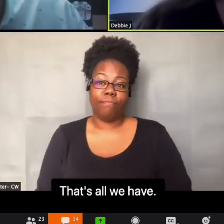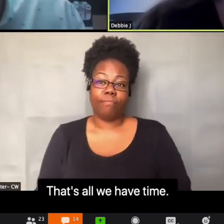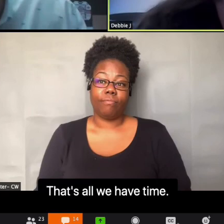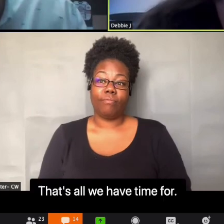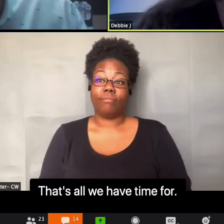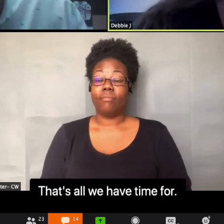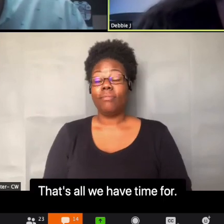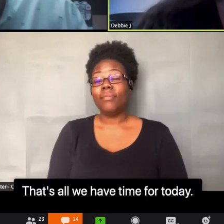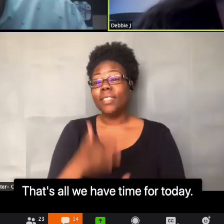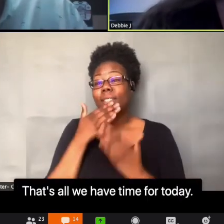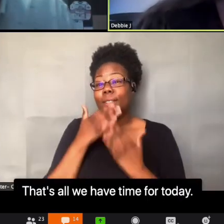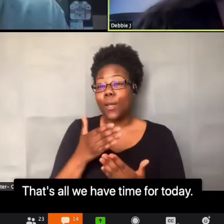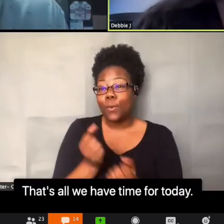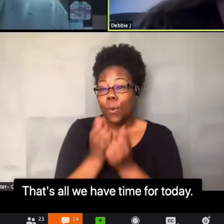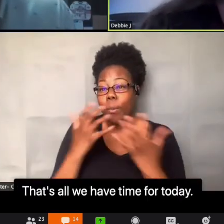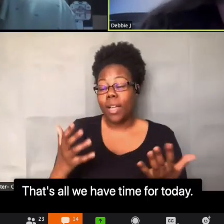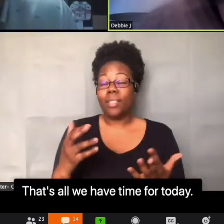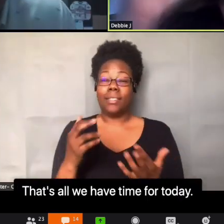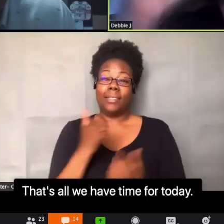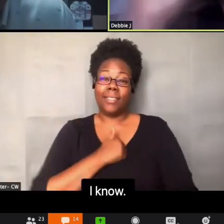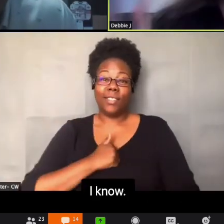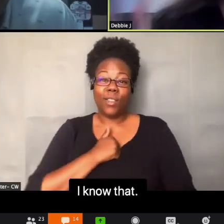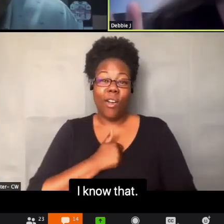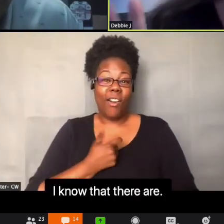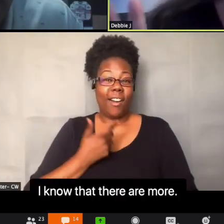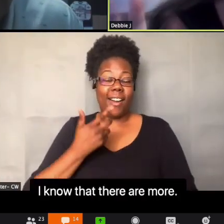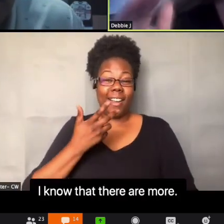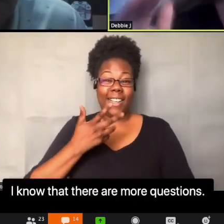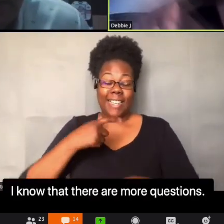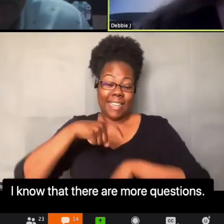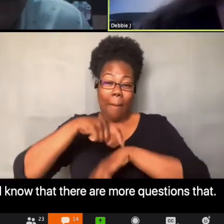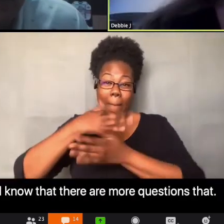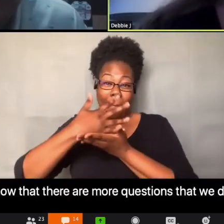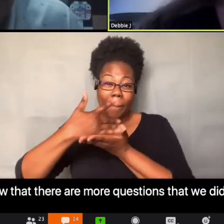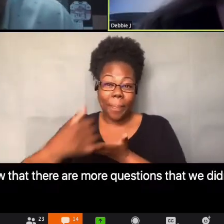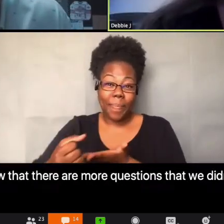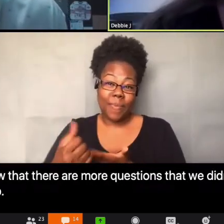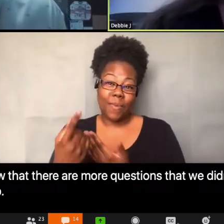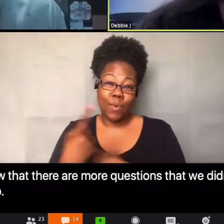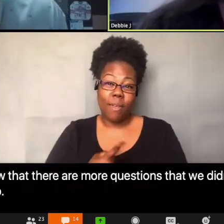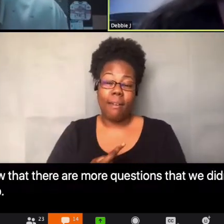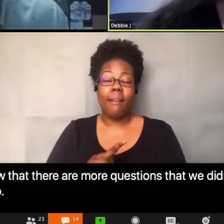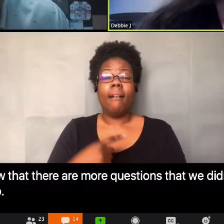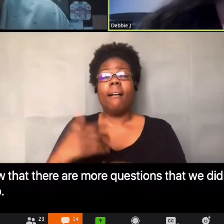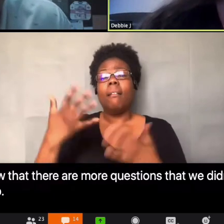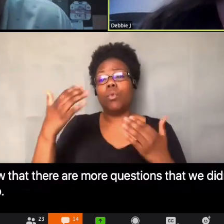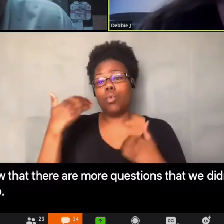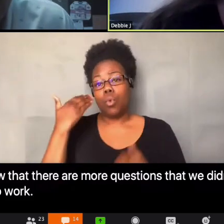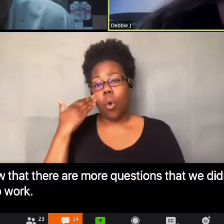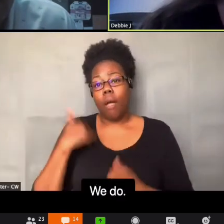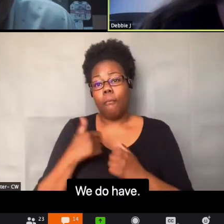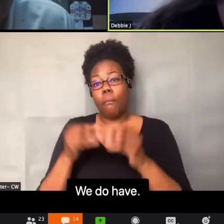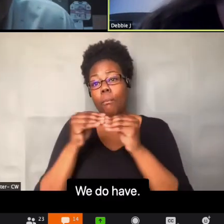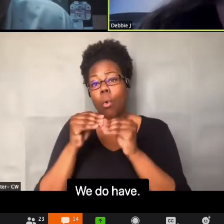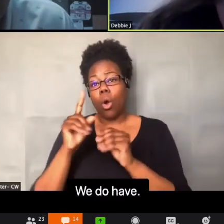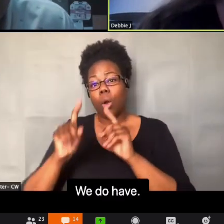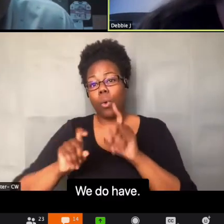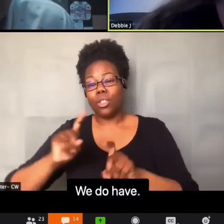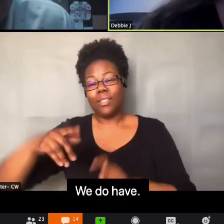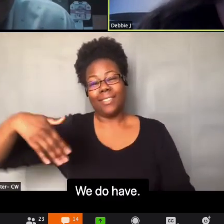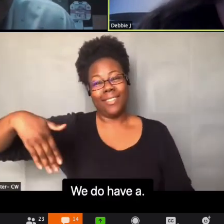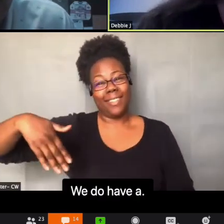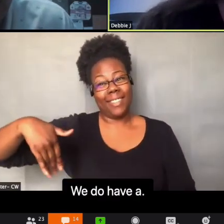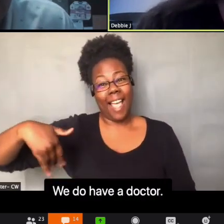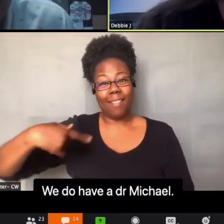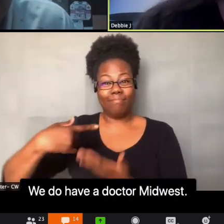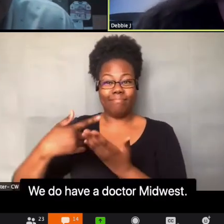time for Oh, today. I know that there are more questions that we didn't get to. We do have